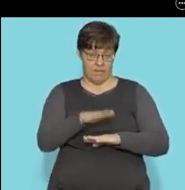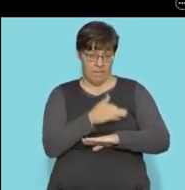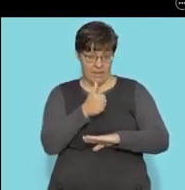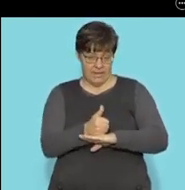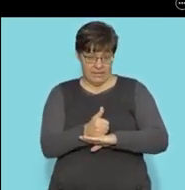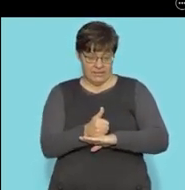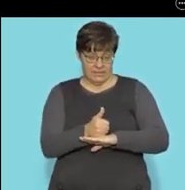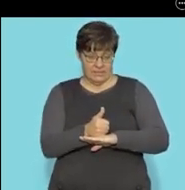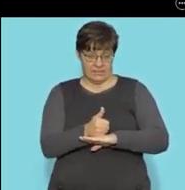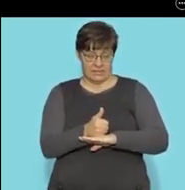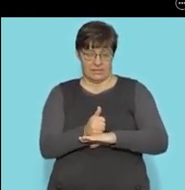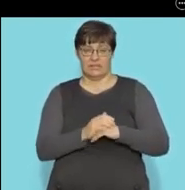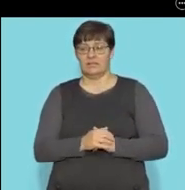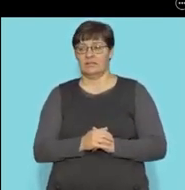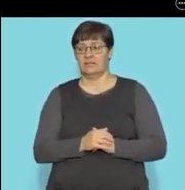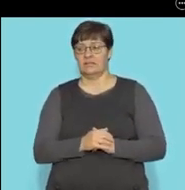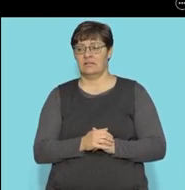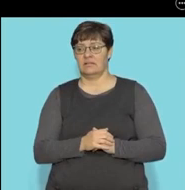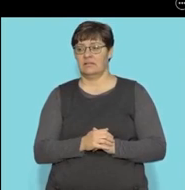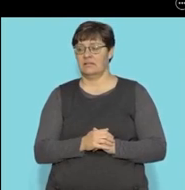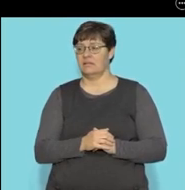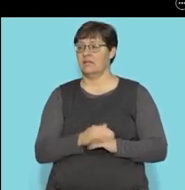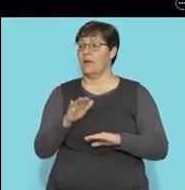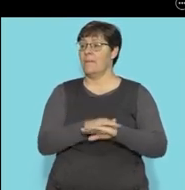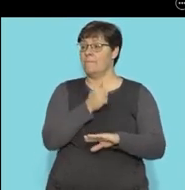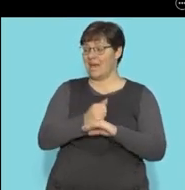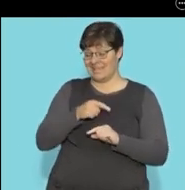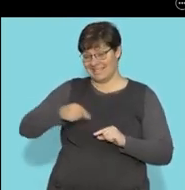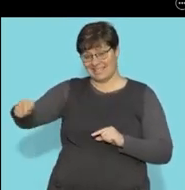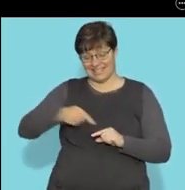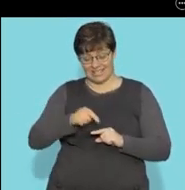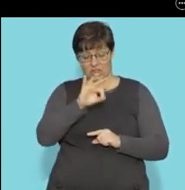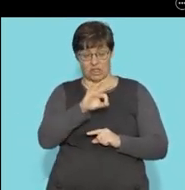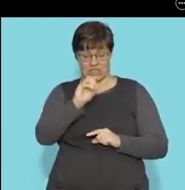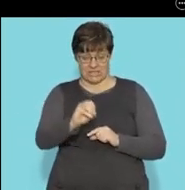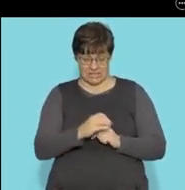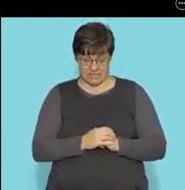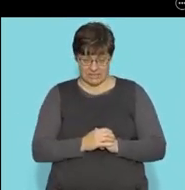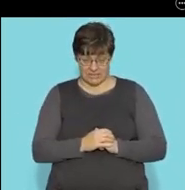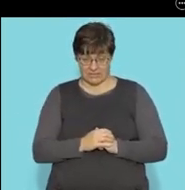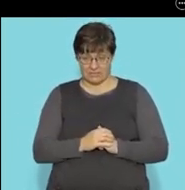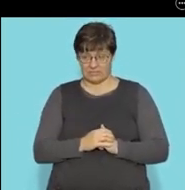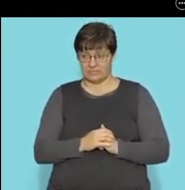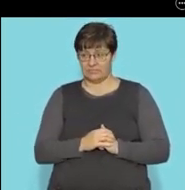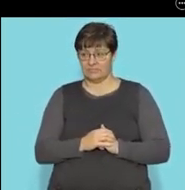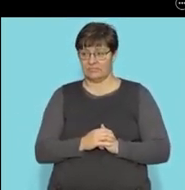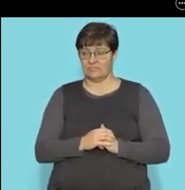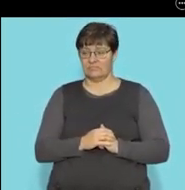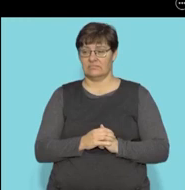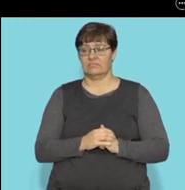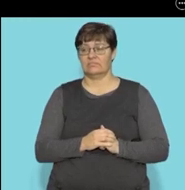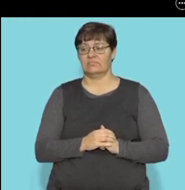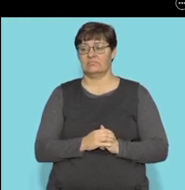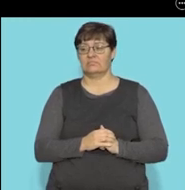the base, which is, we know that the base of this particular triangle is